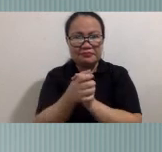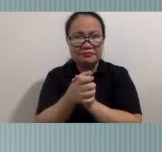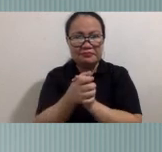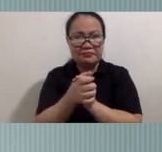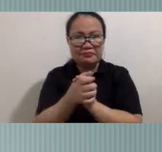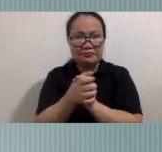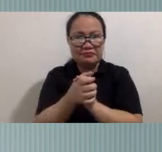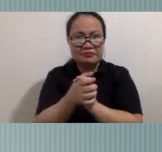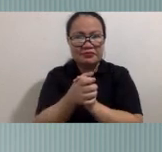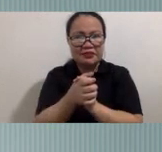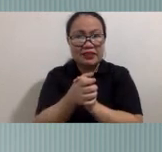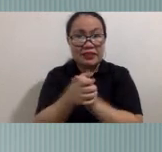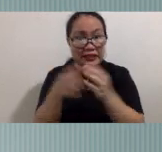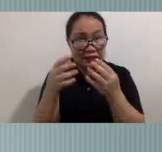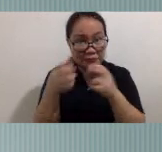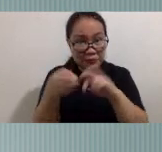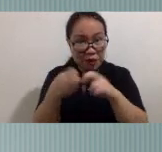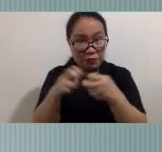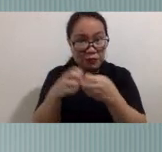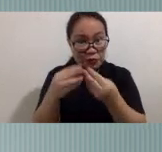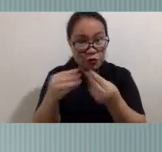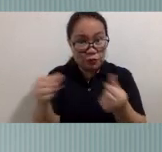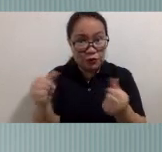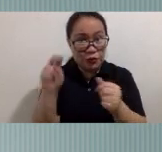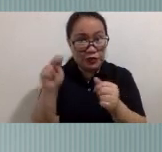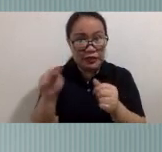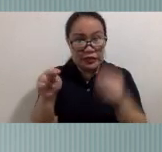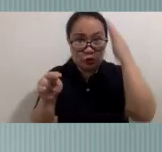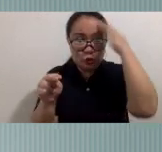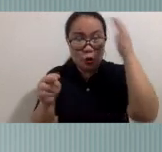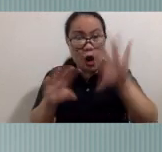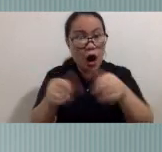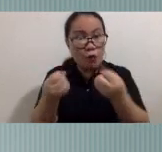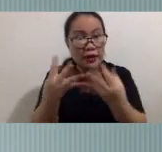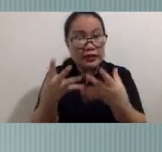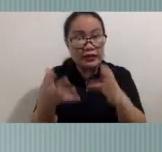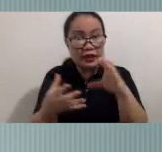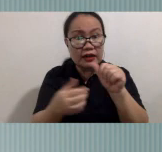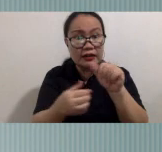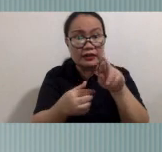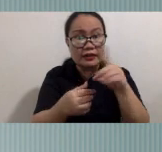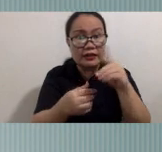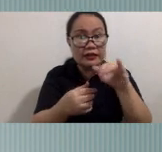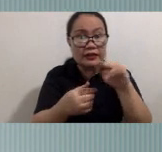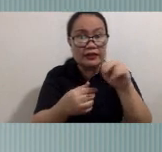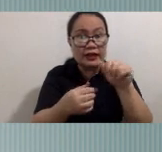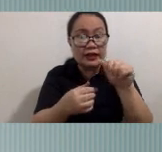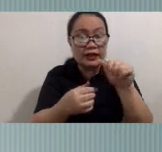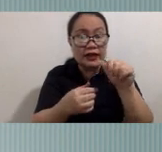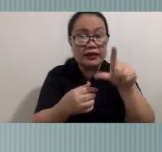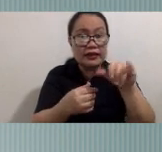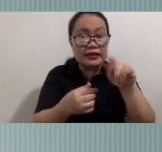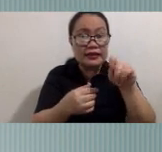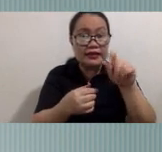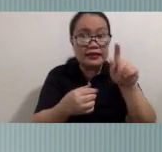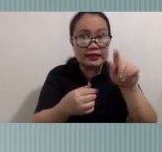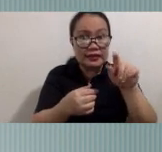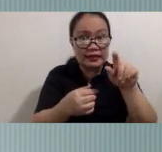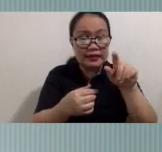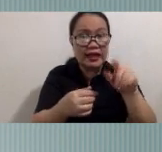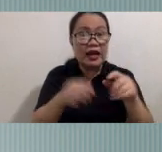are getting the cardinality or the number of elements, therefore, we will be using these symbols, more letter